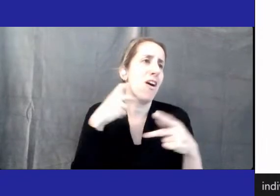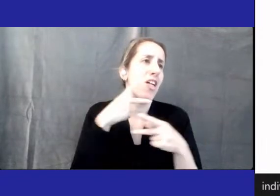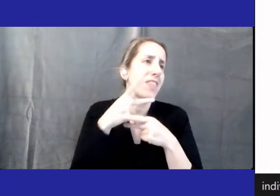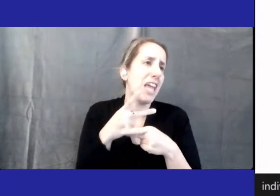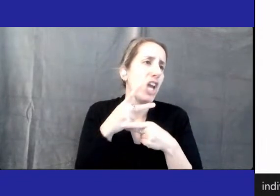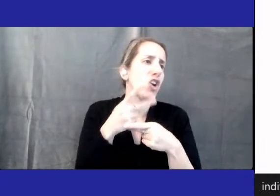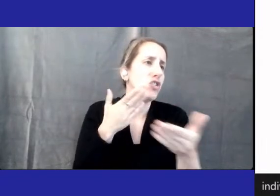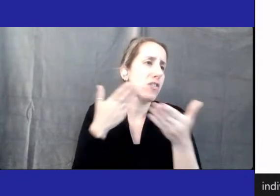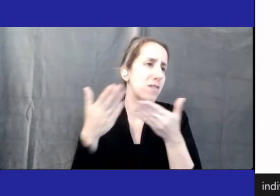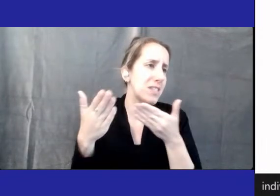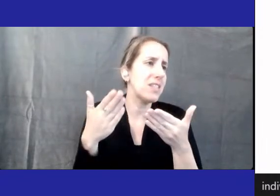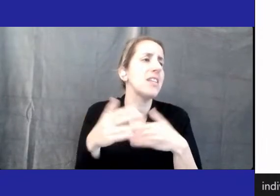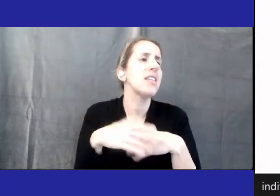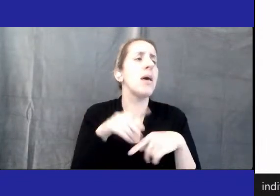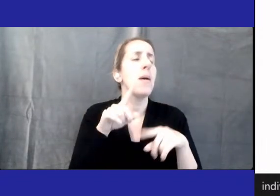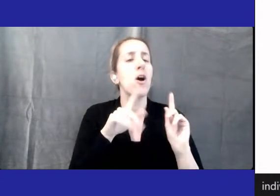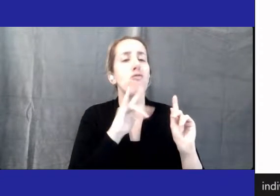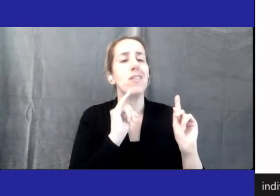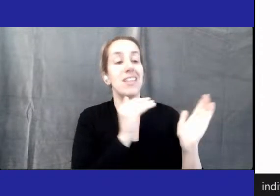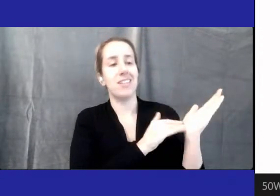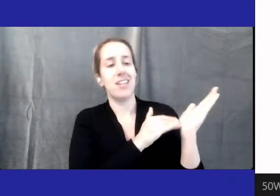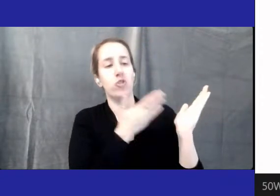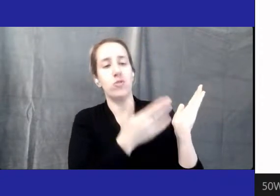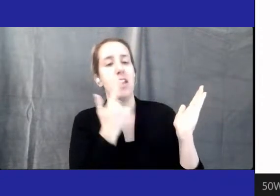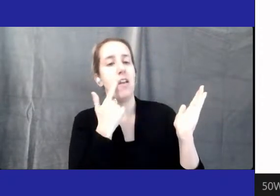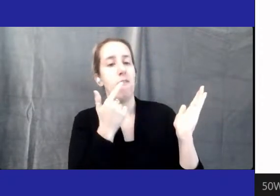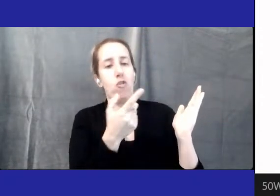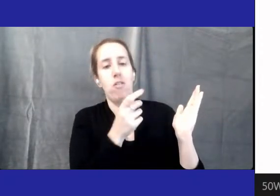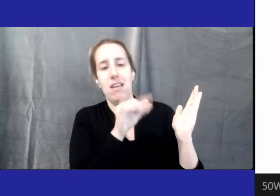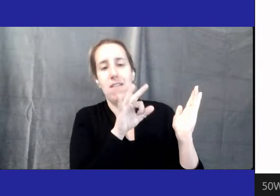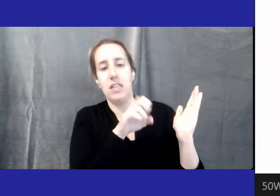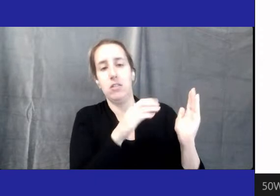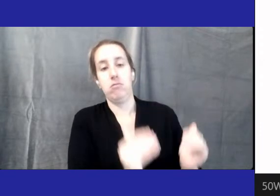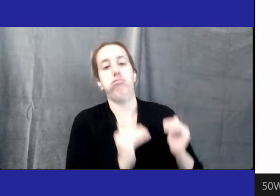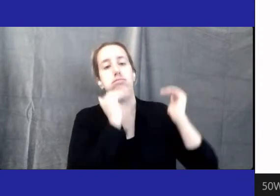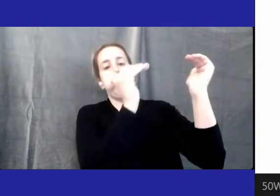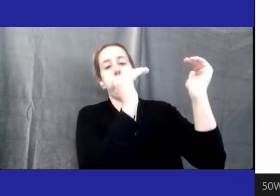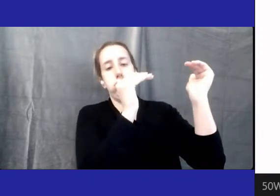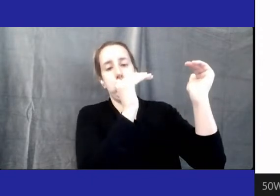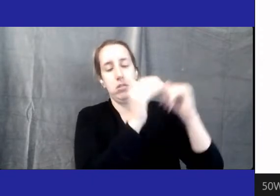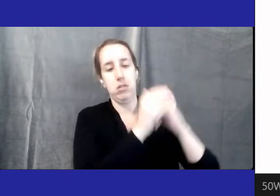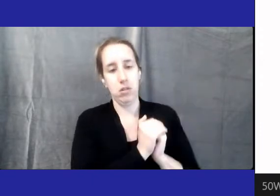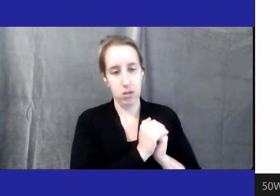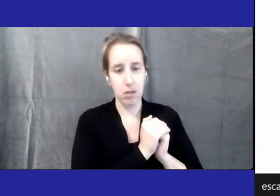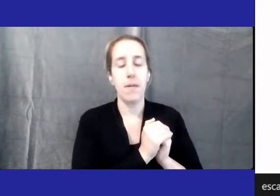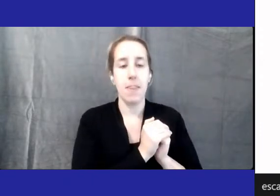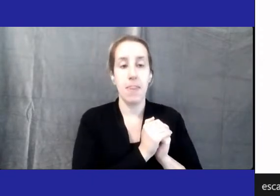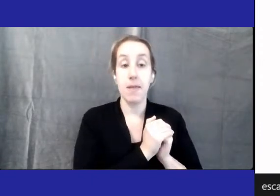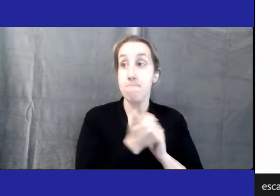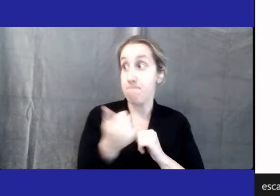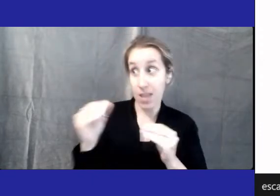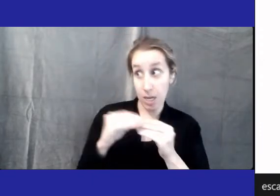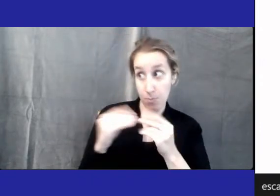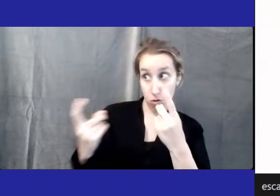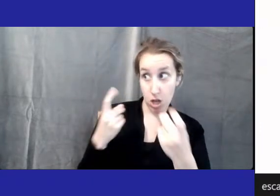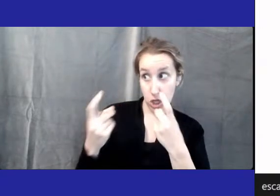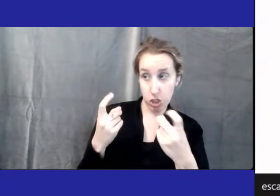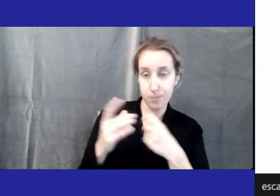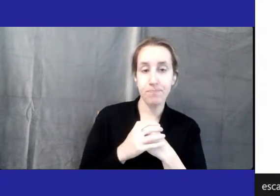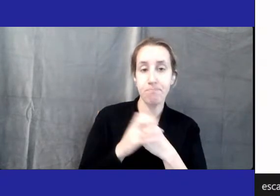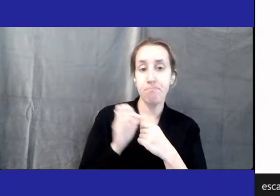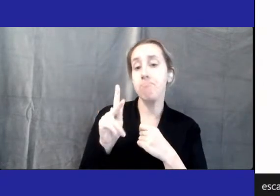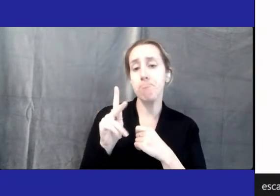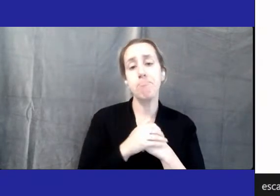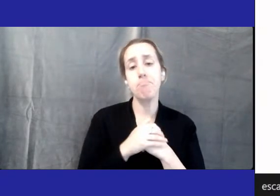mostly as an escalation resource. Any other questions? Okay, then